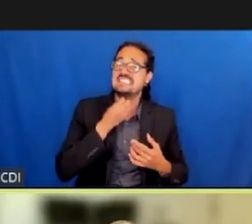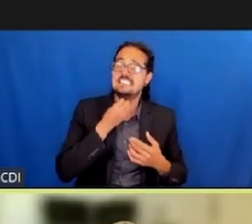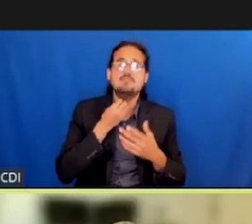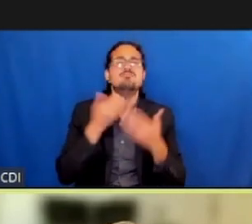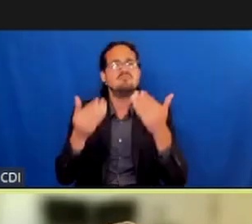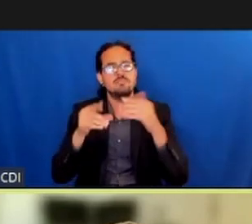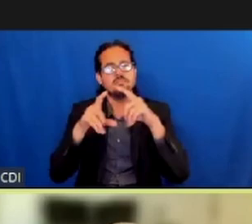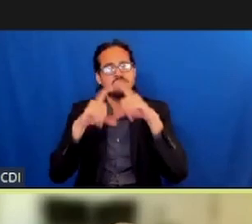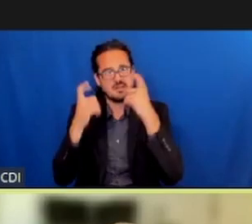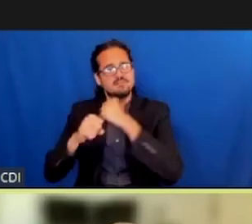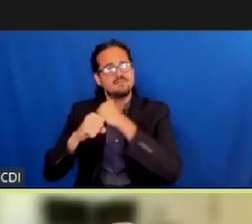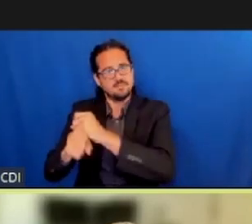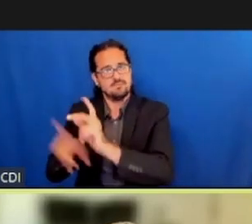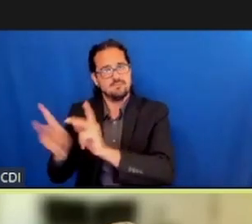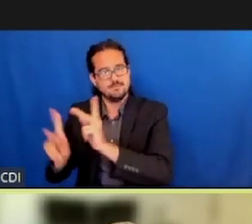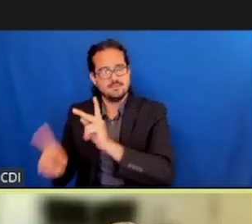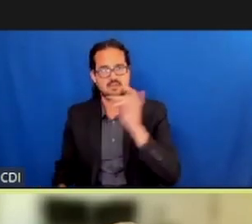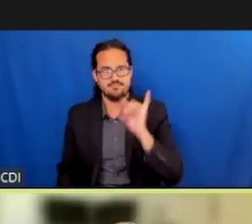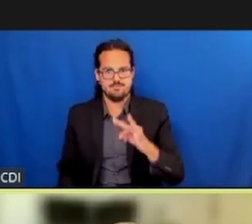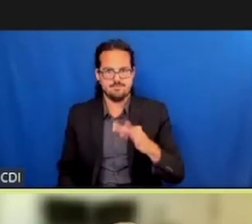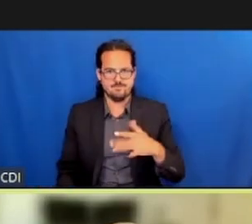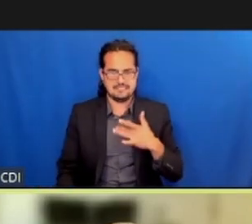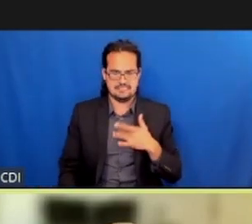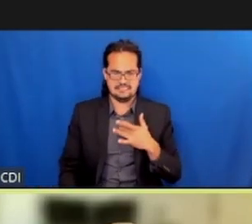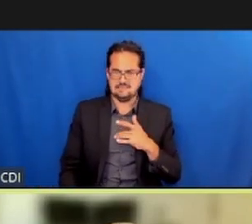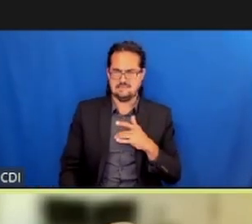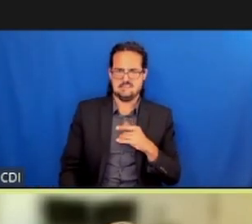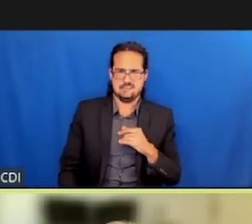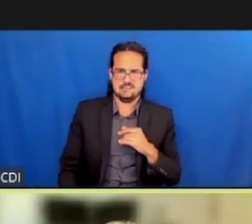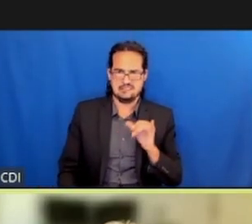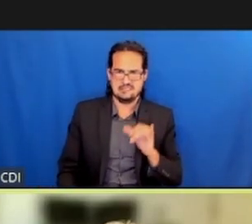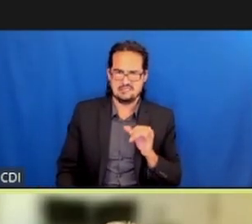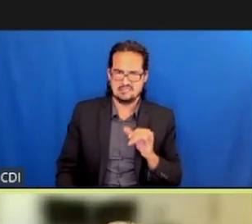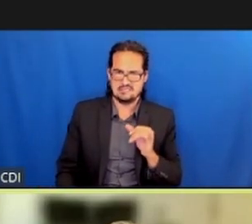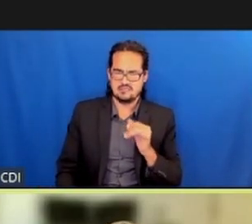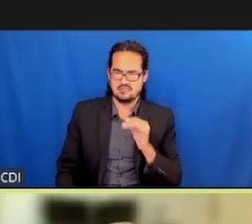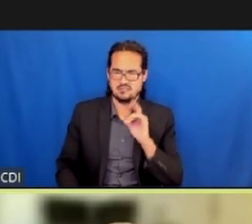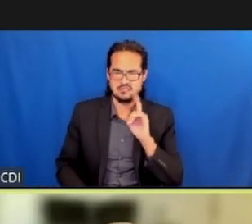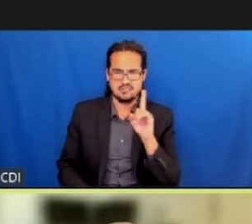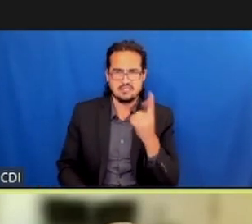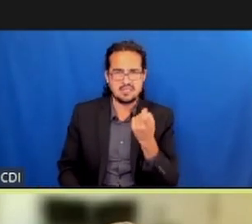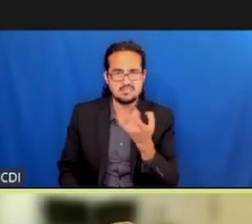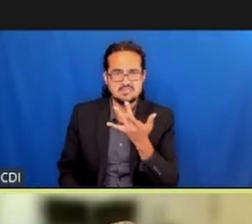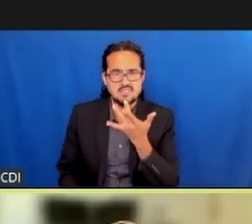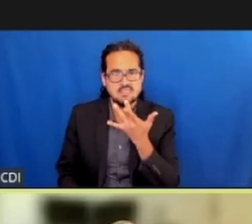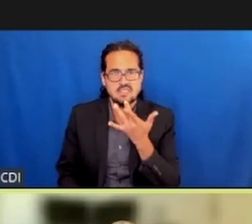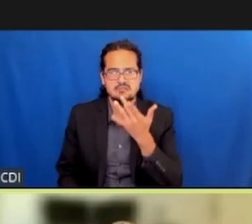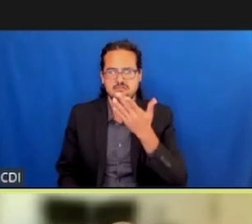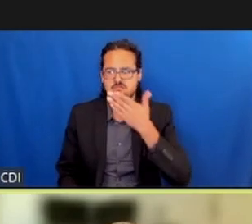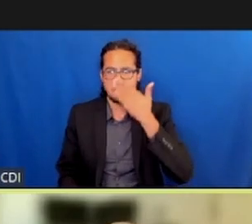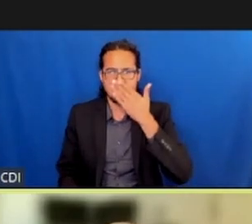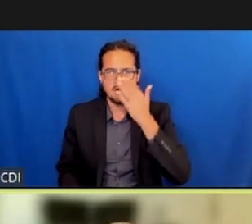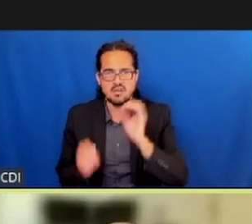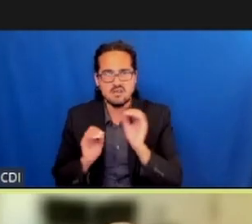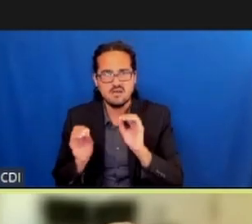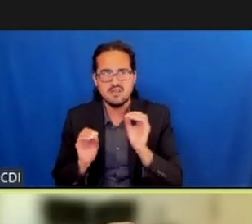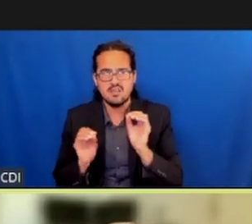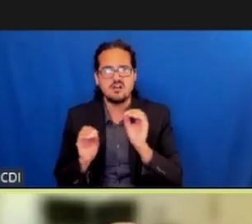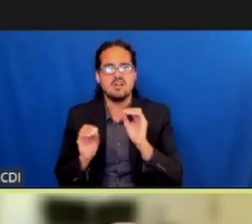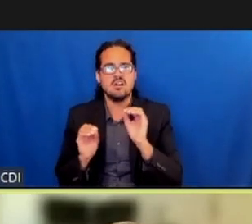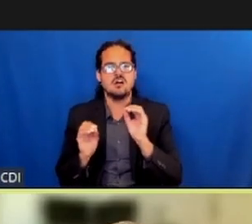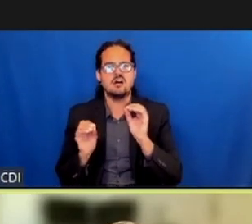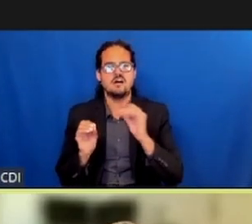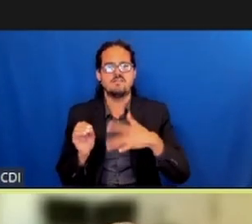COVID, so if I lose my sense of taste or smell, that's the cardinal one that everybody knows now. If I'm ridiculously fatigued, if I'm getting fevers that have